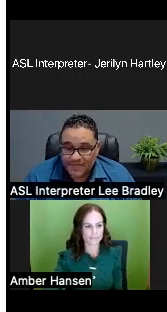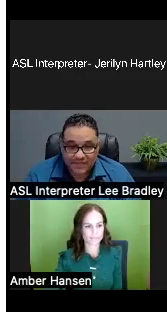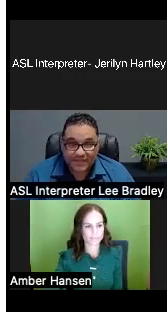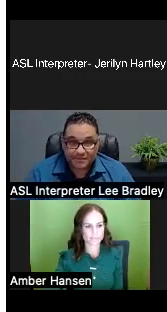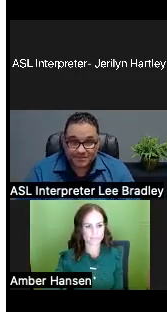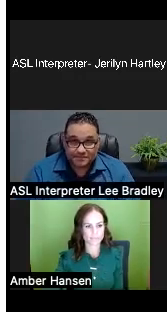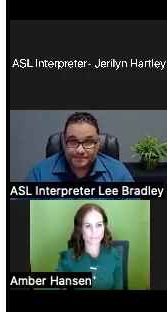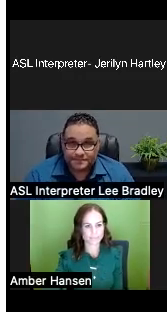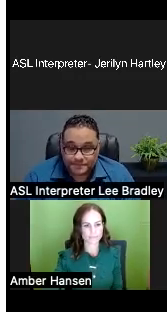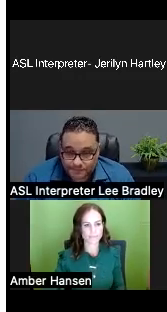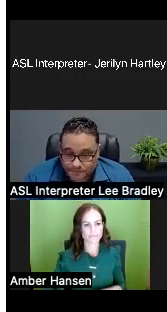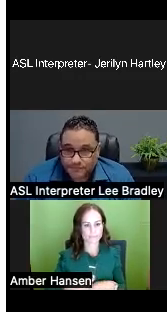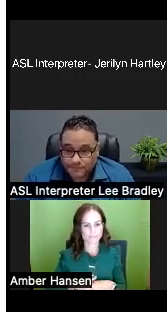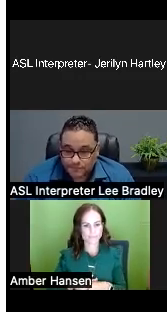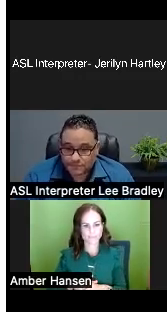Next slide, please.